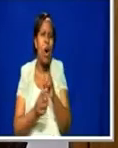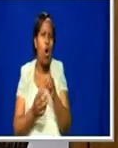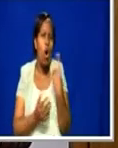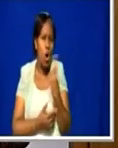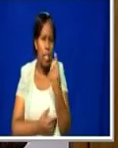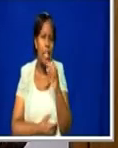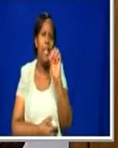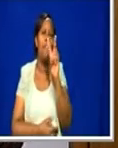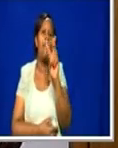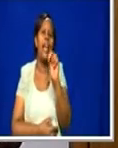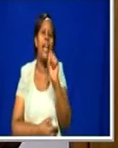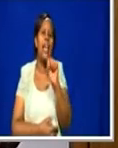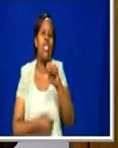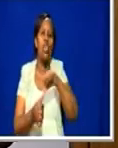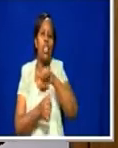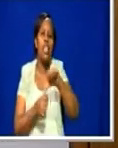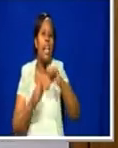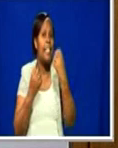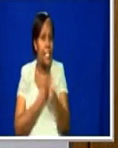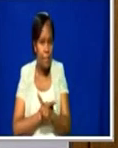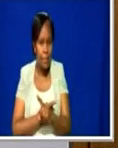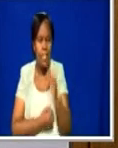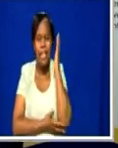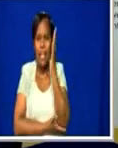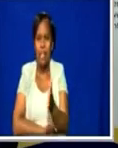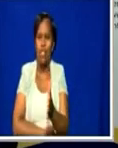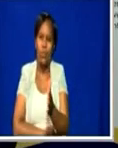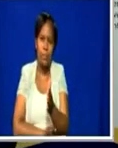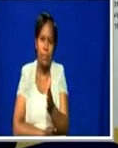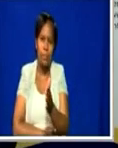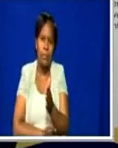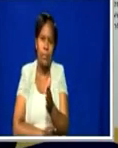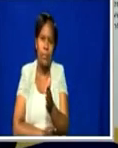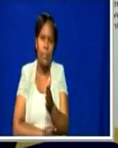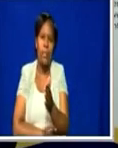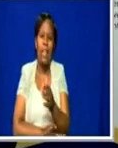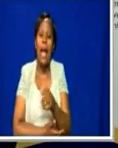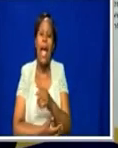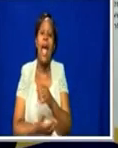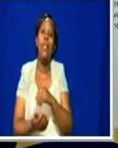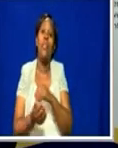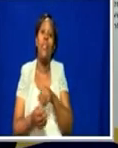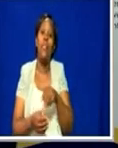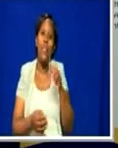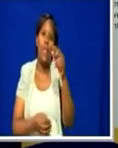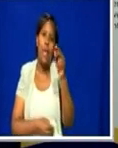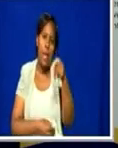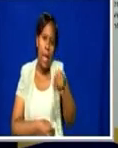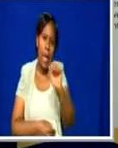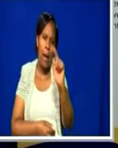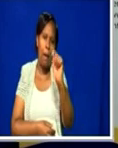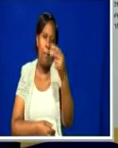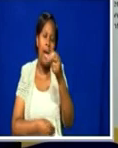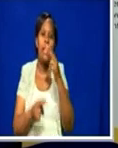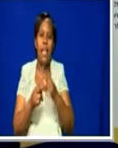Uranus, which rotate in a clockwise direction. Thank you. And of course, the path that the now path they that use. is taken It's called